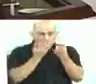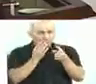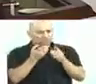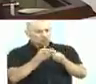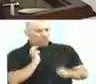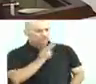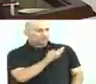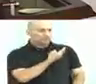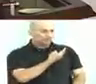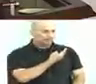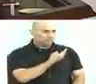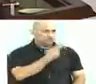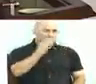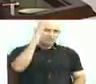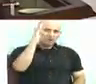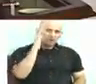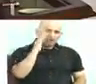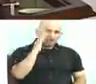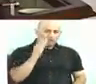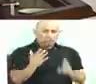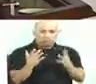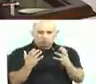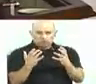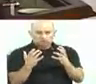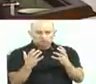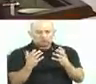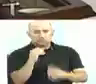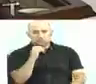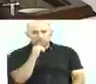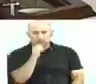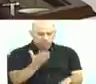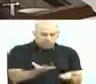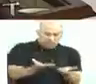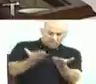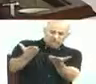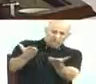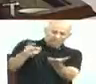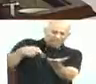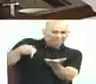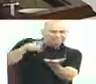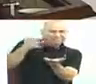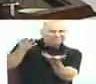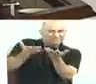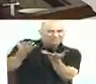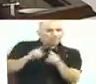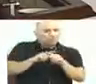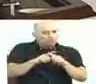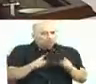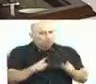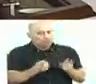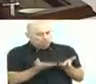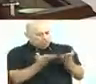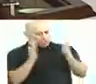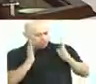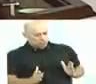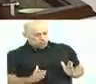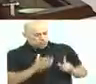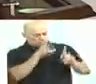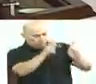us. God wants not the offering, but the